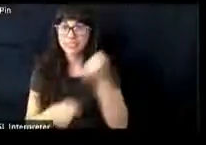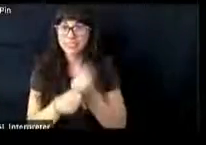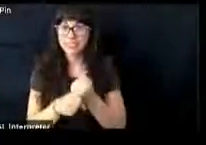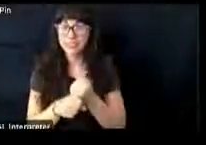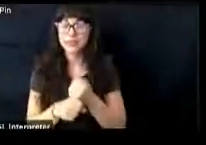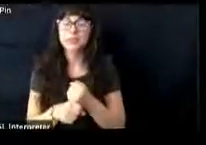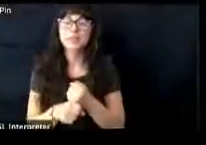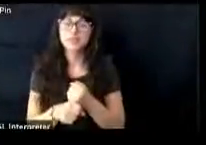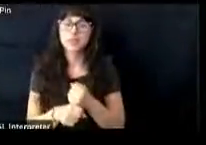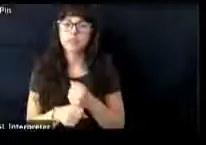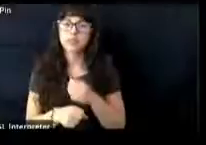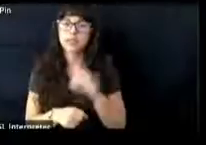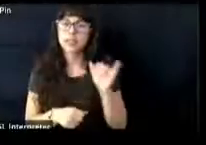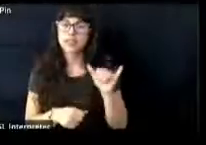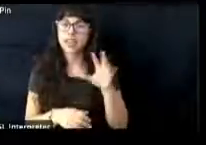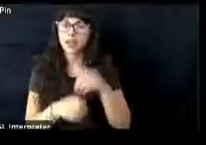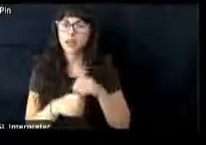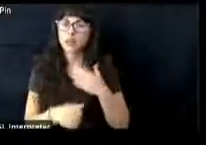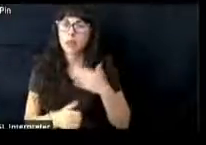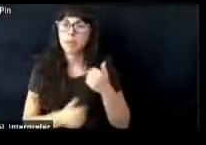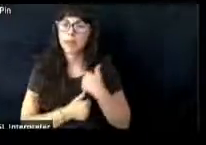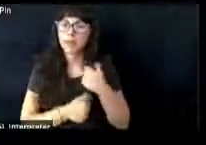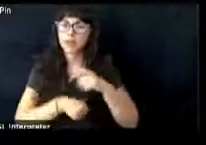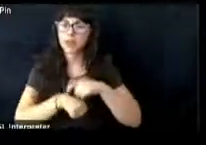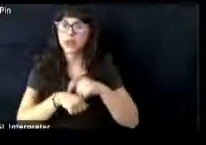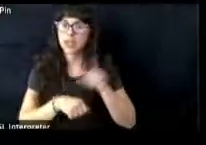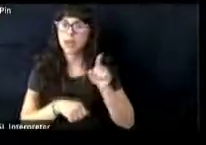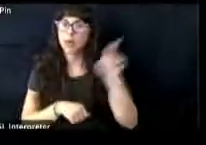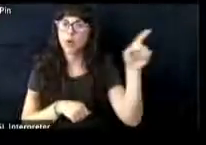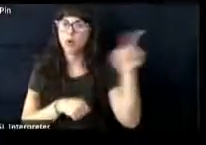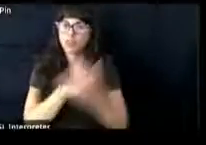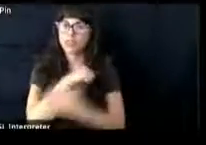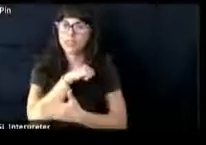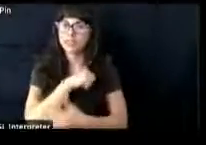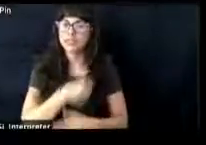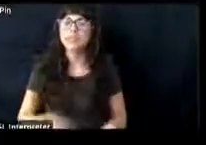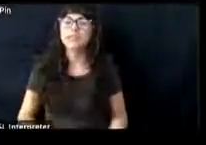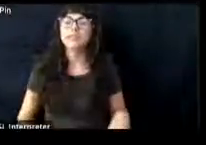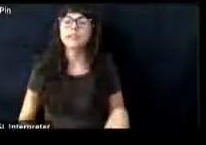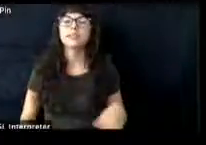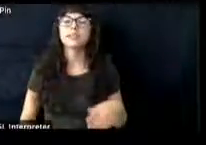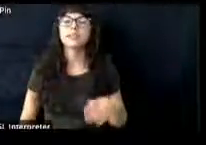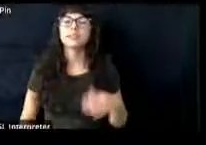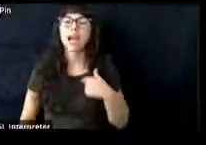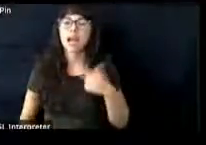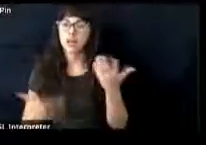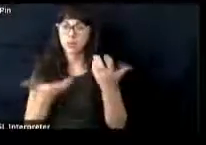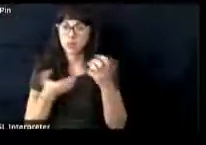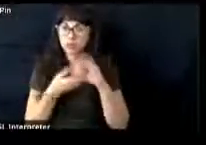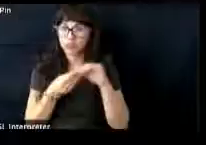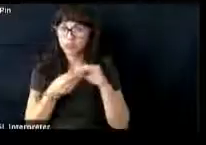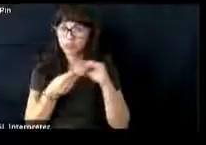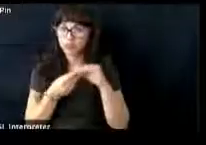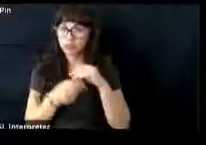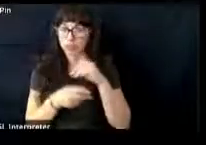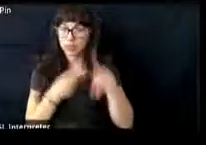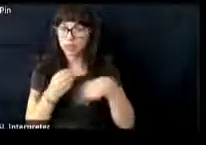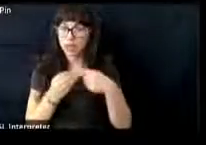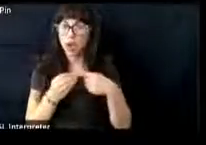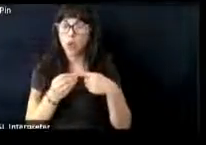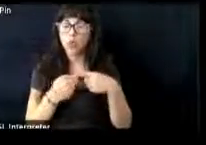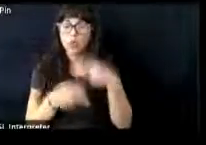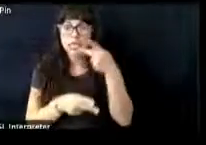the time I spent in the military overseas. And I'd like to make my comments directed at keeping